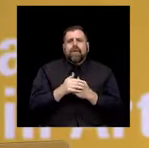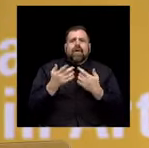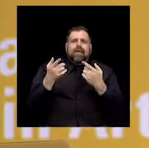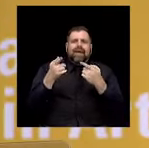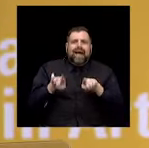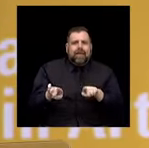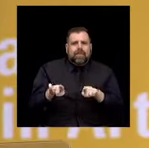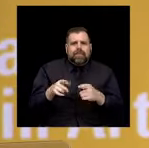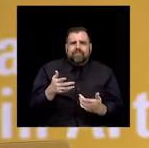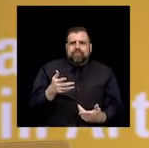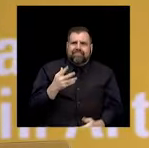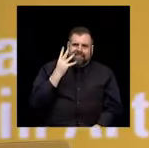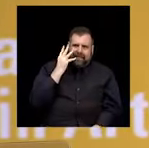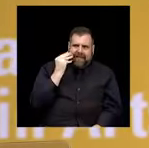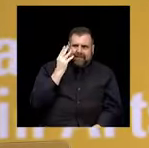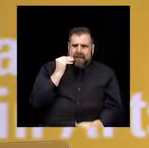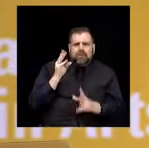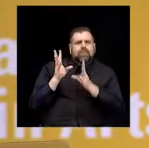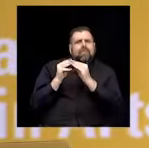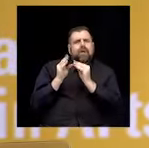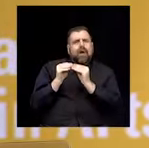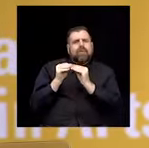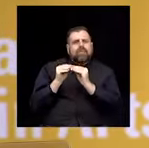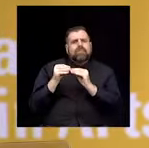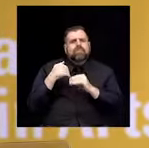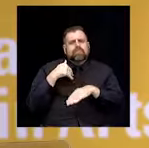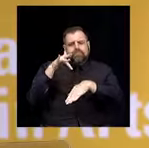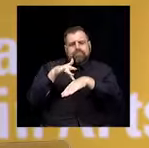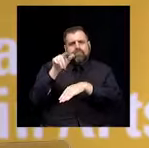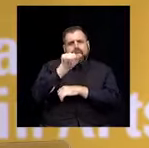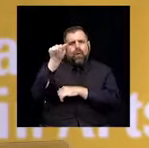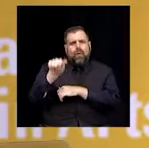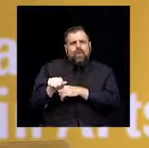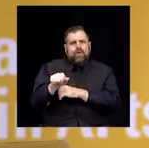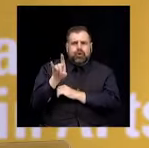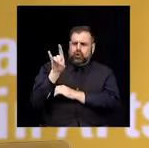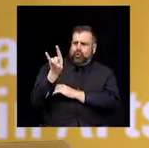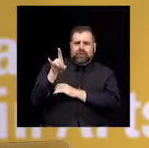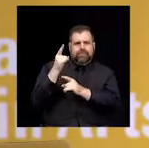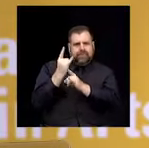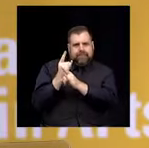I experienced at a conference I had attended in Austin at the University of Texas campus.